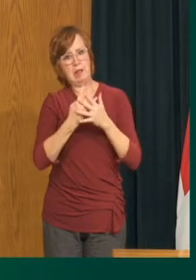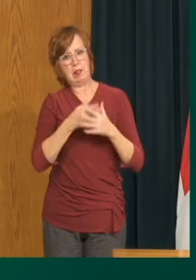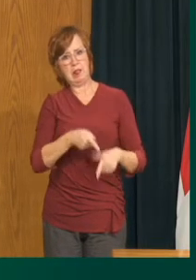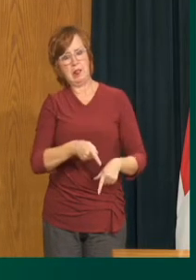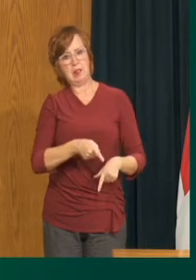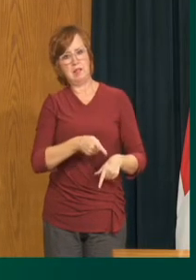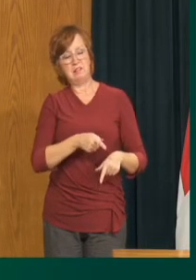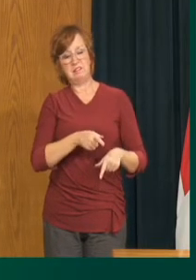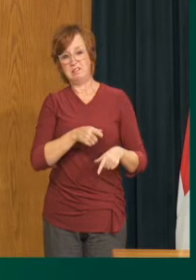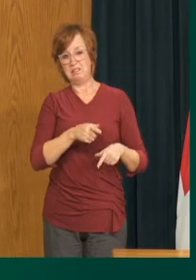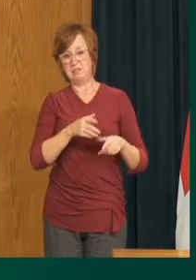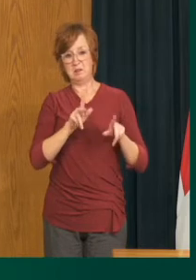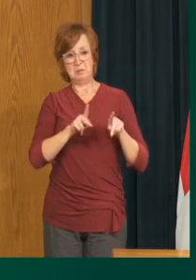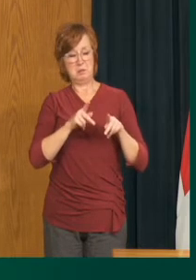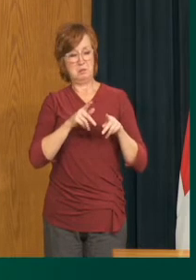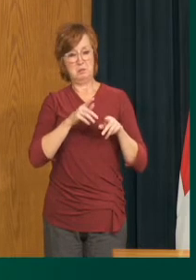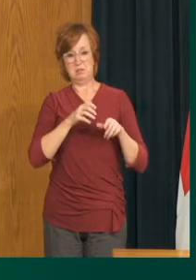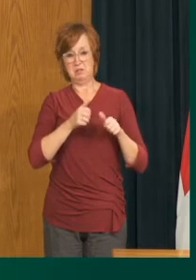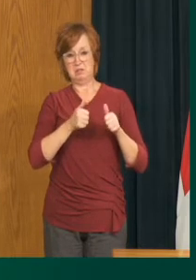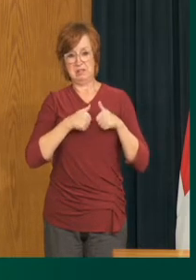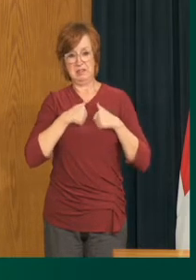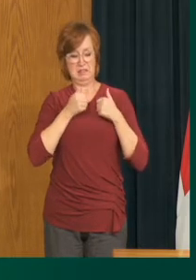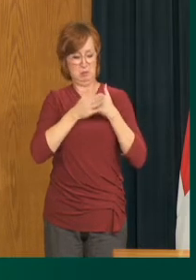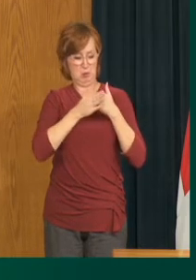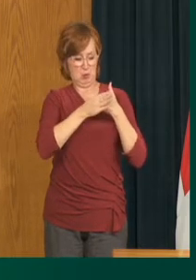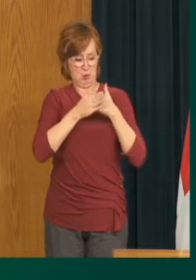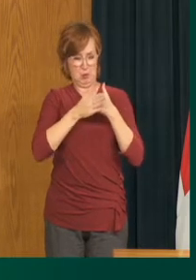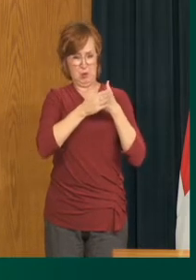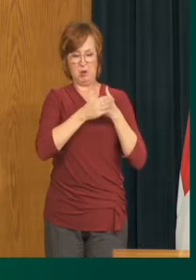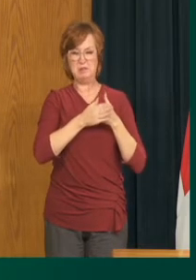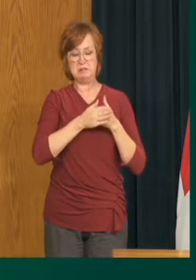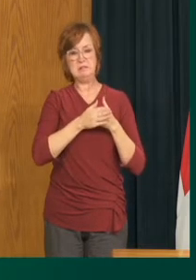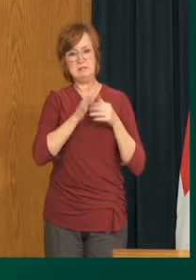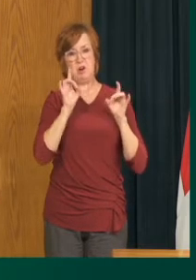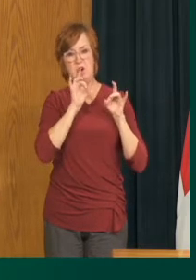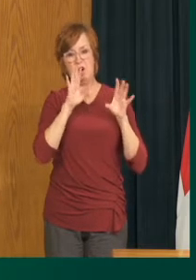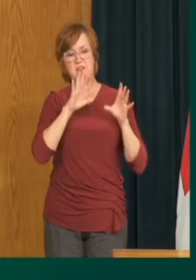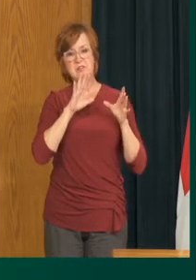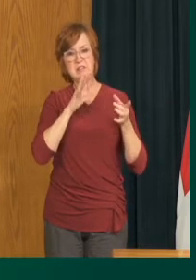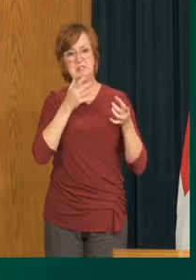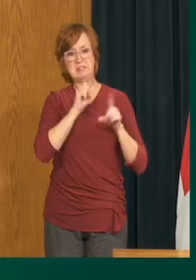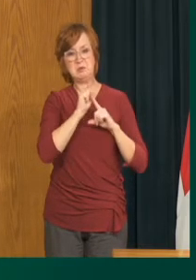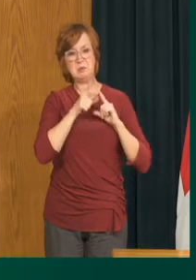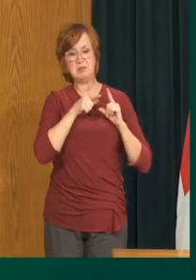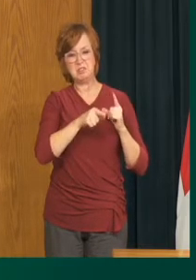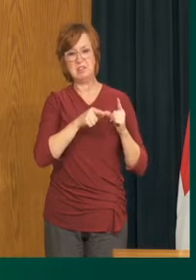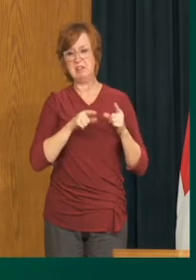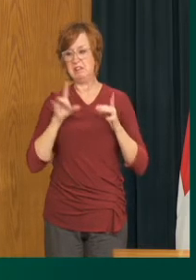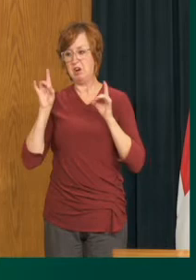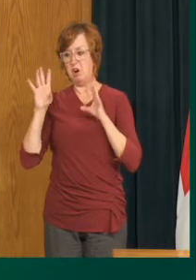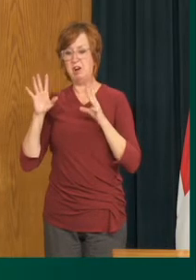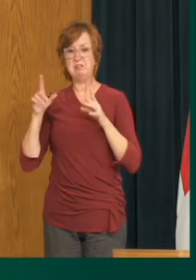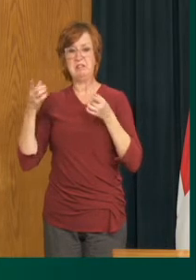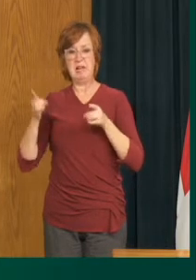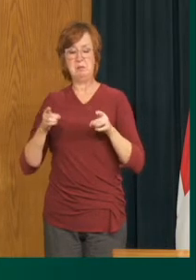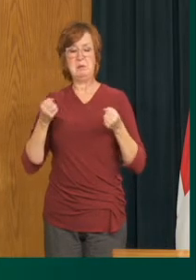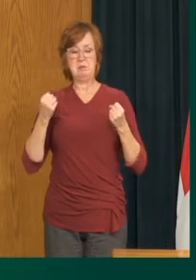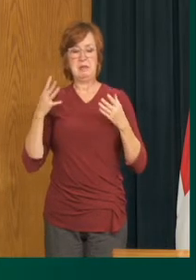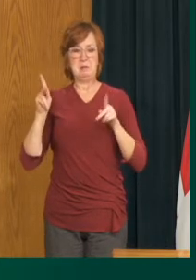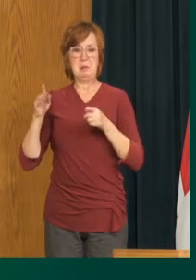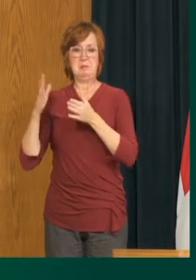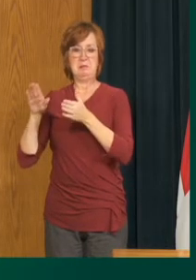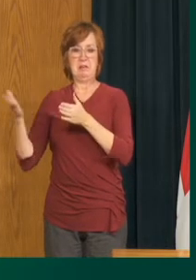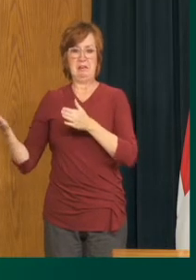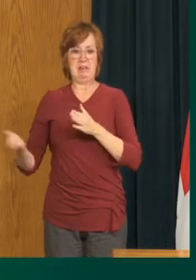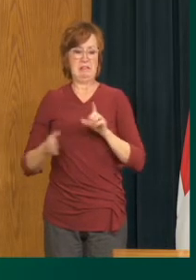outcomes, and we have fortunately not experienced that here in Saskatchewan because people have utilized the layers of protection that are